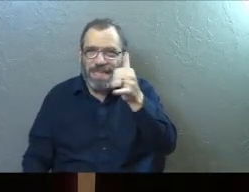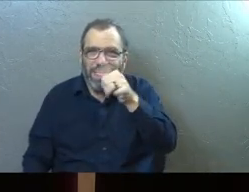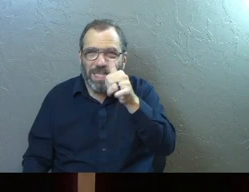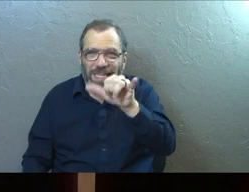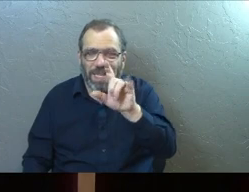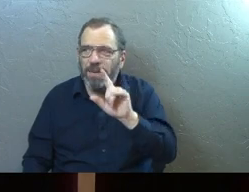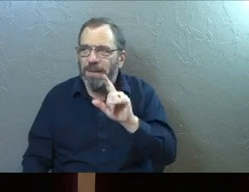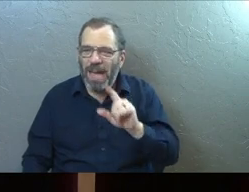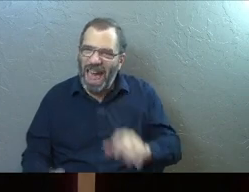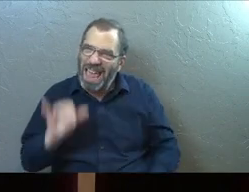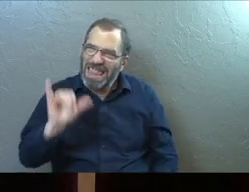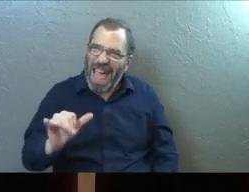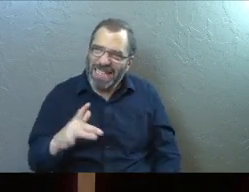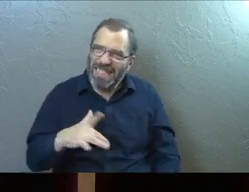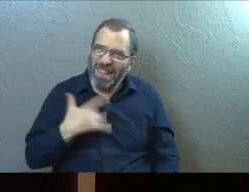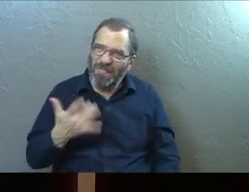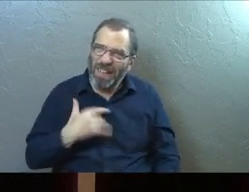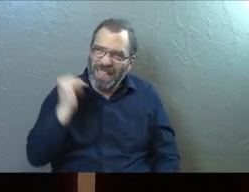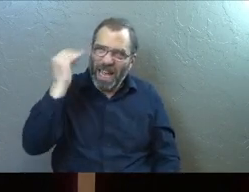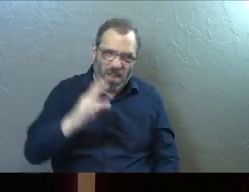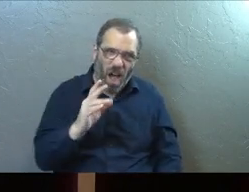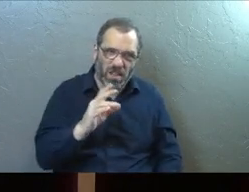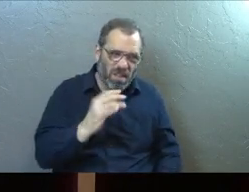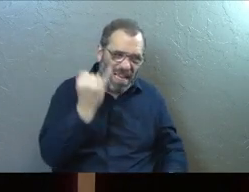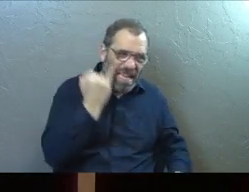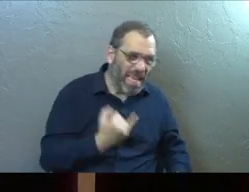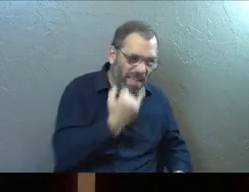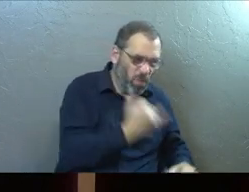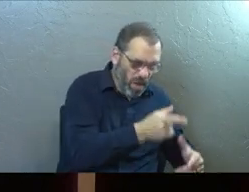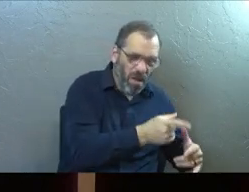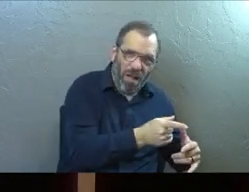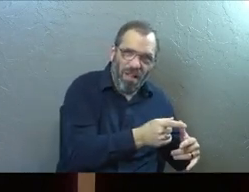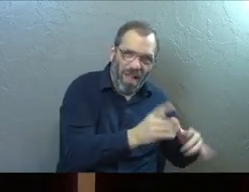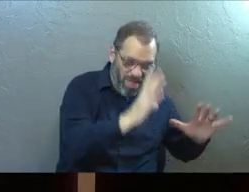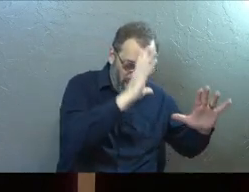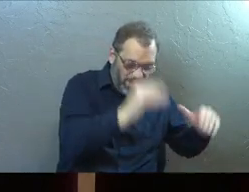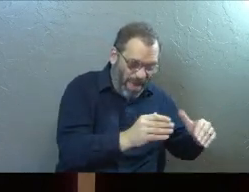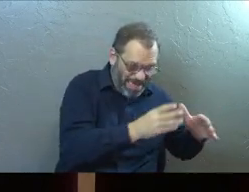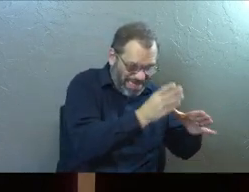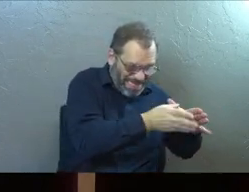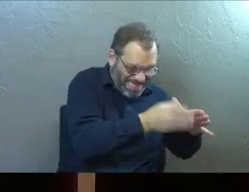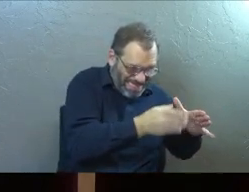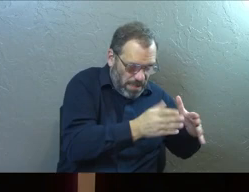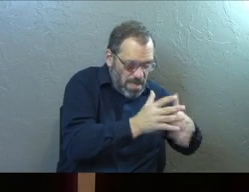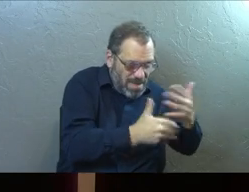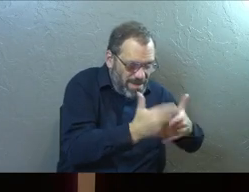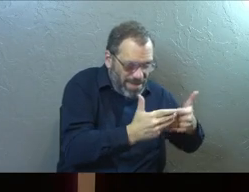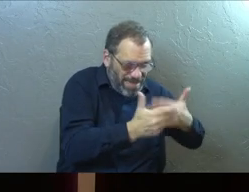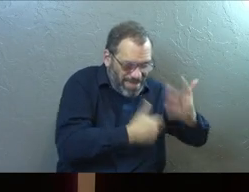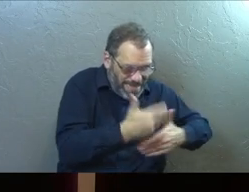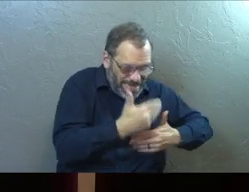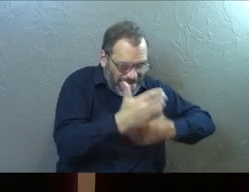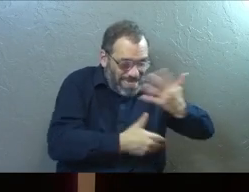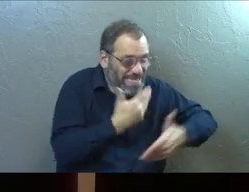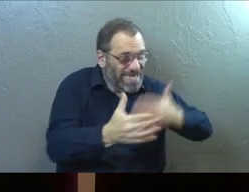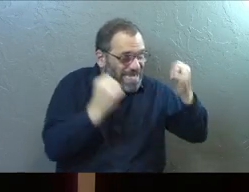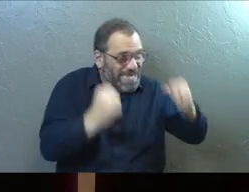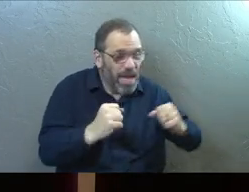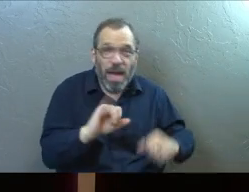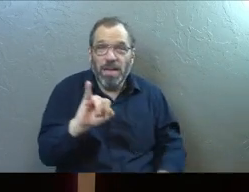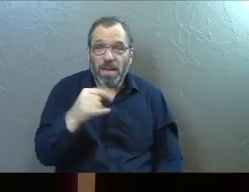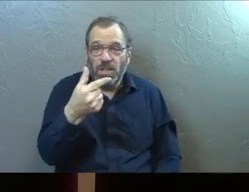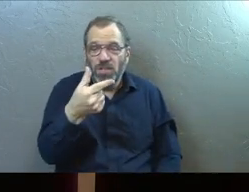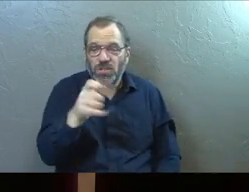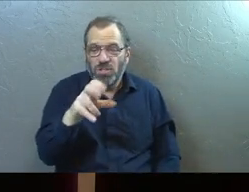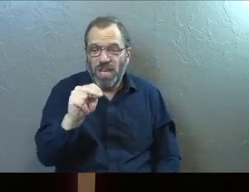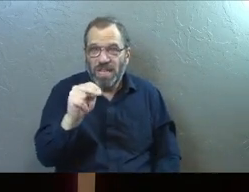real sense, I think that's the feeling that God's people have. That's the anticipation. We just cannot wait for this thing to happen. Since